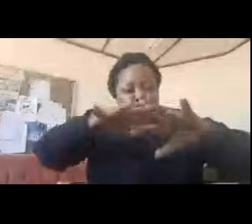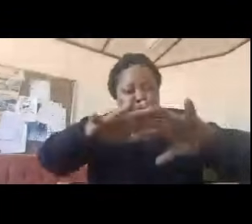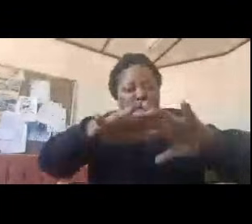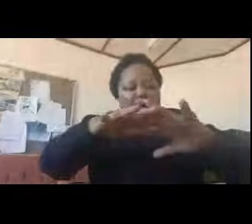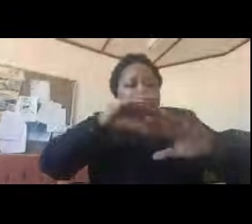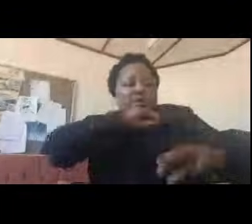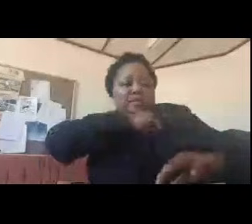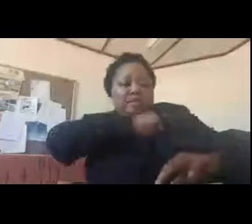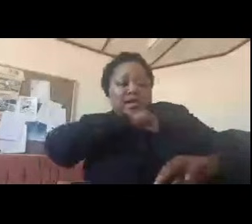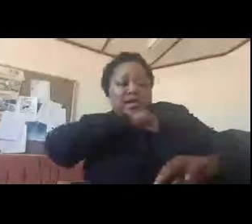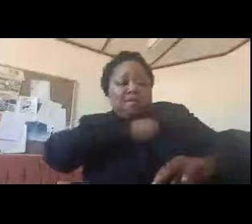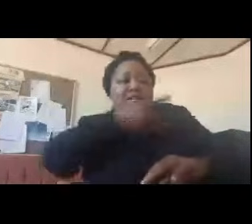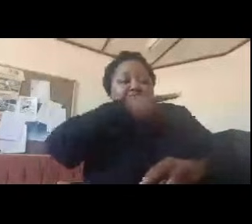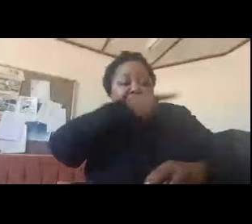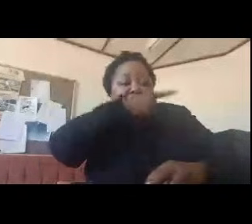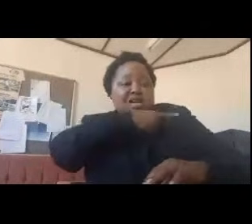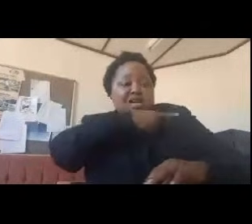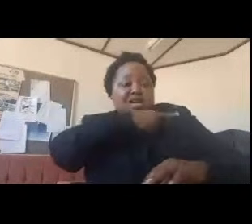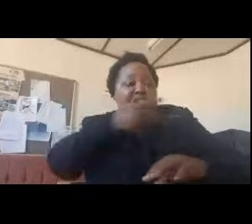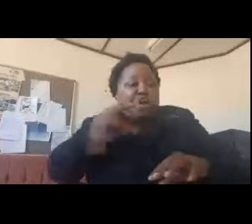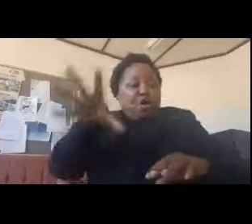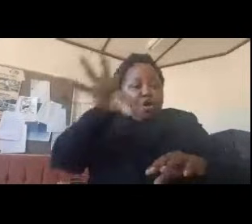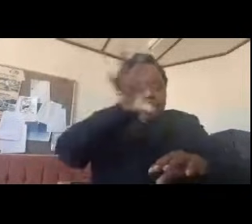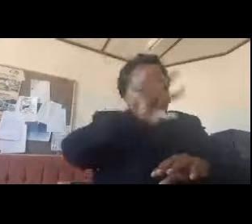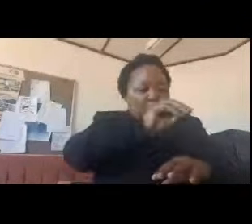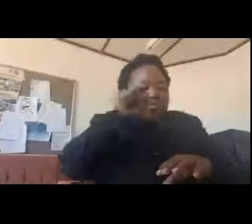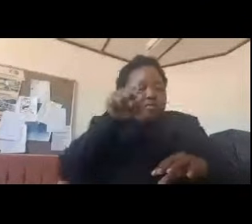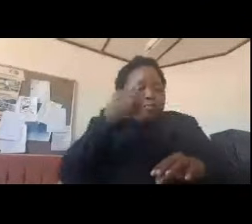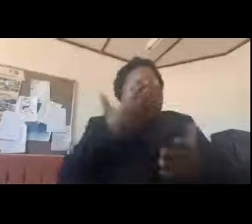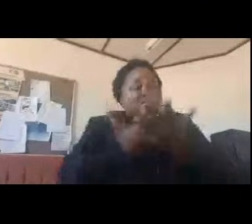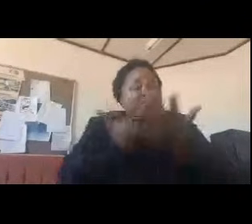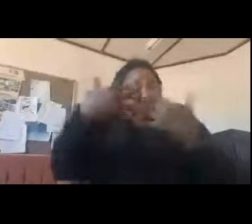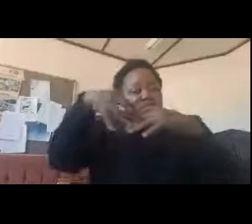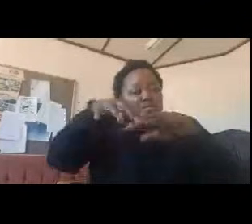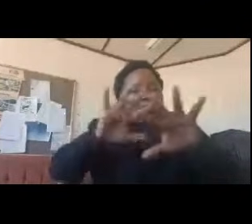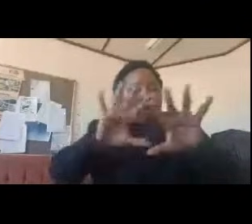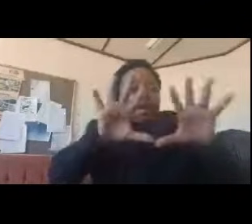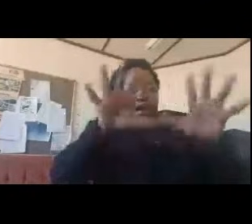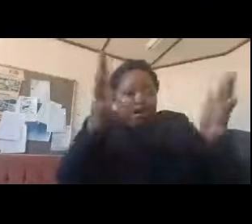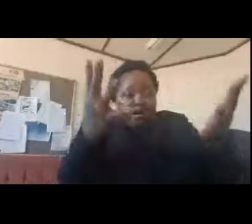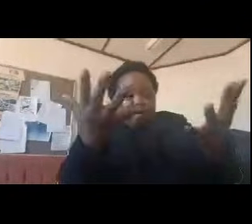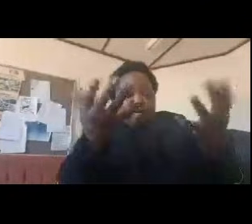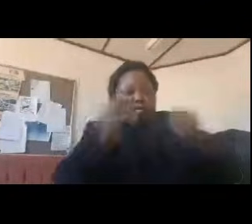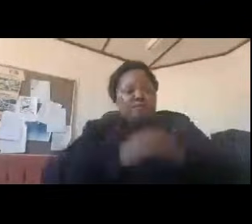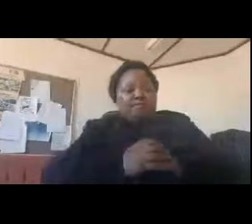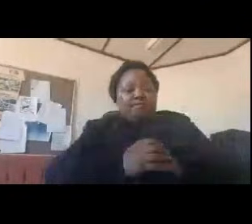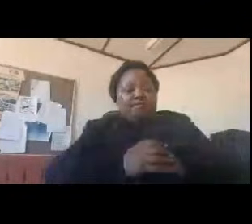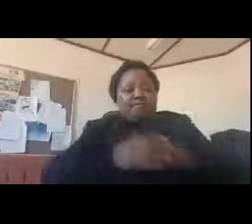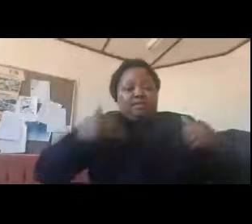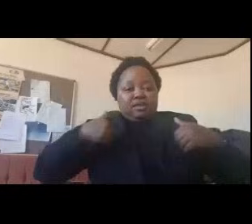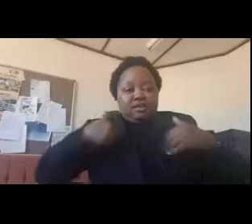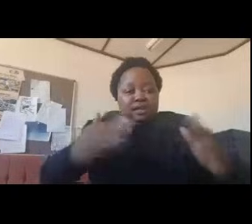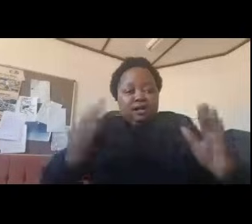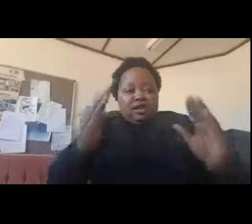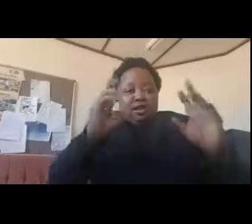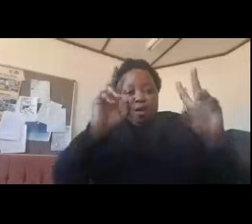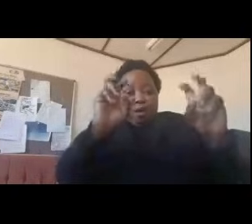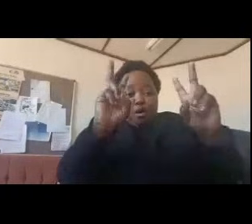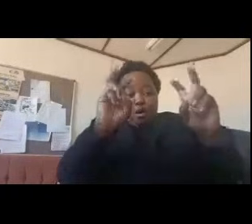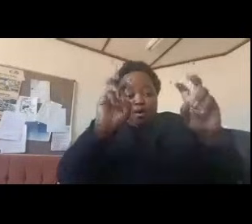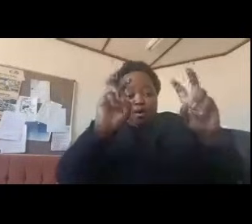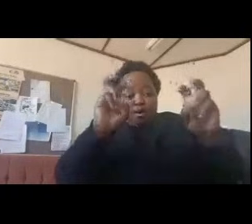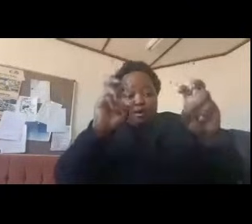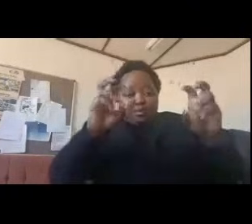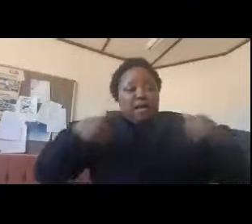and gender in everything that we do. So let's start it from the concept phase. As